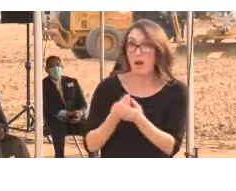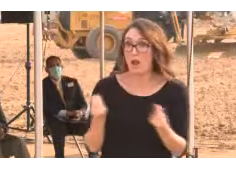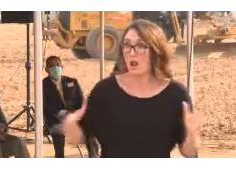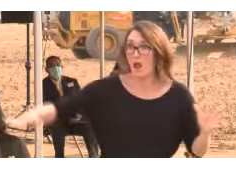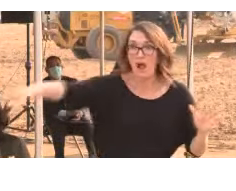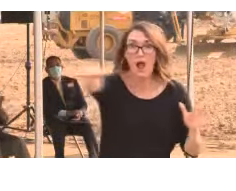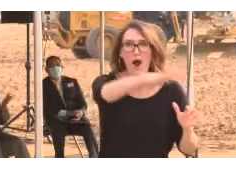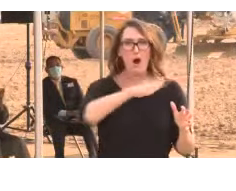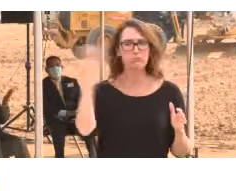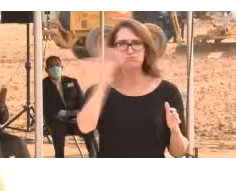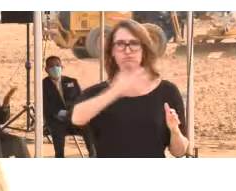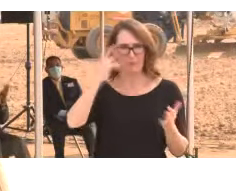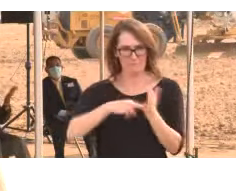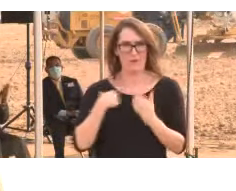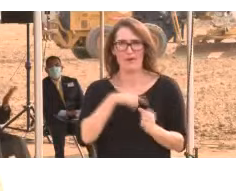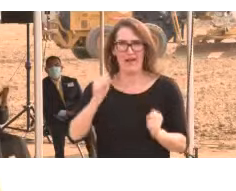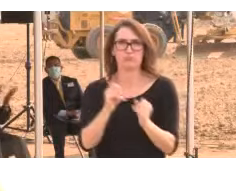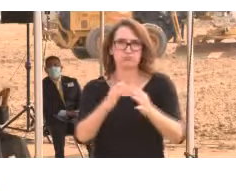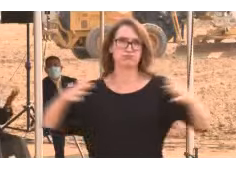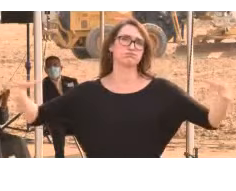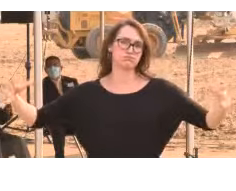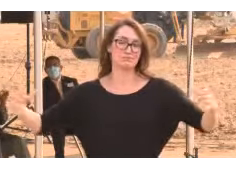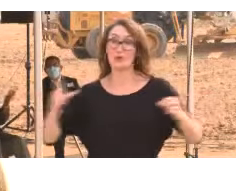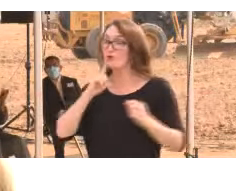This campus, yes.